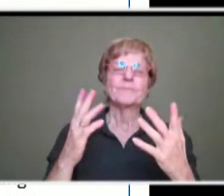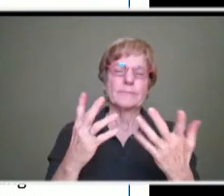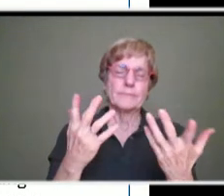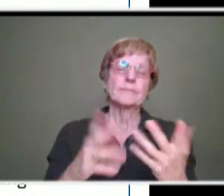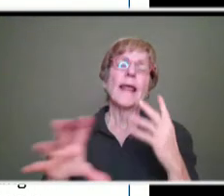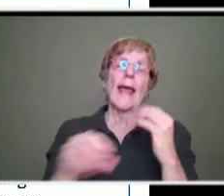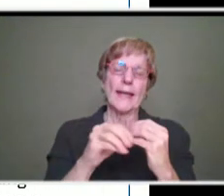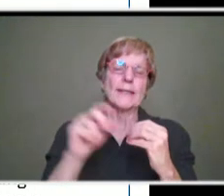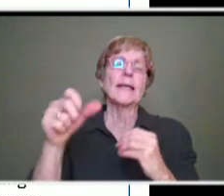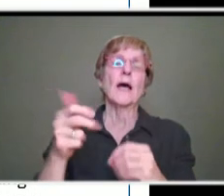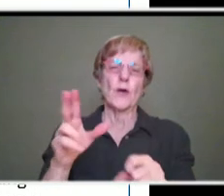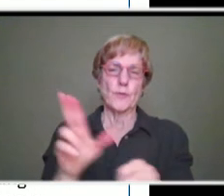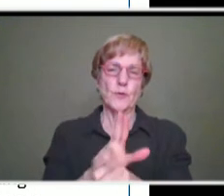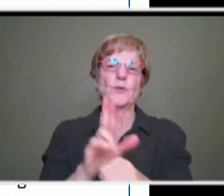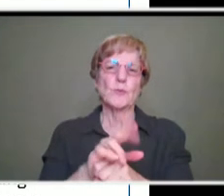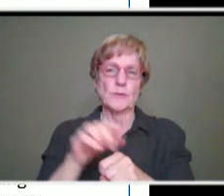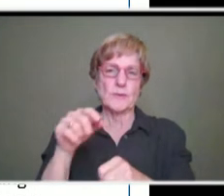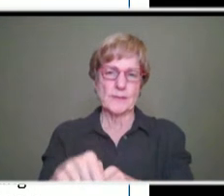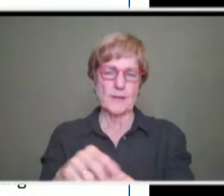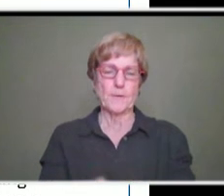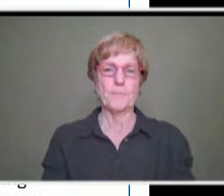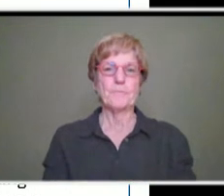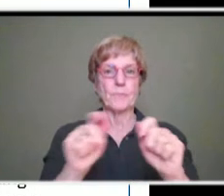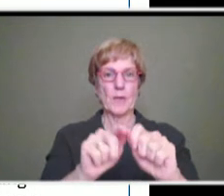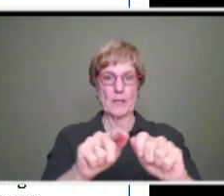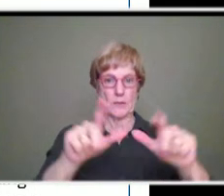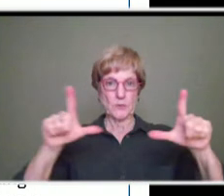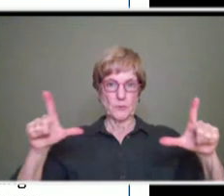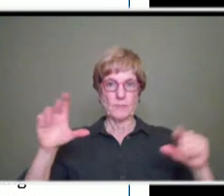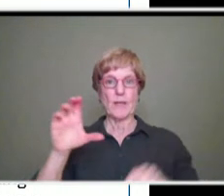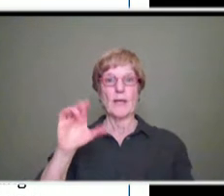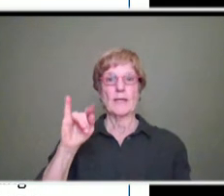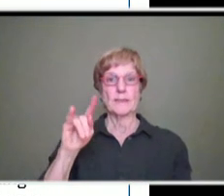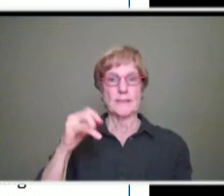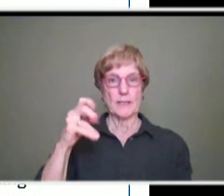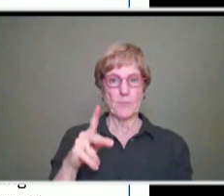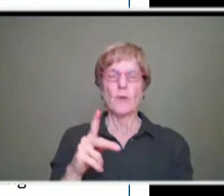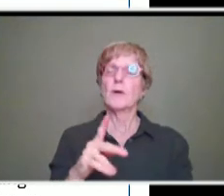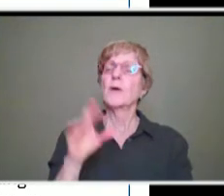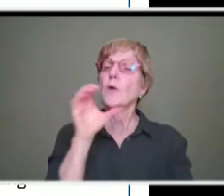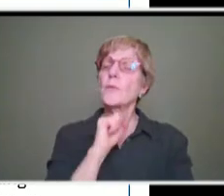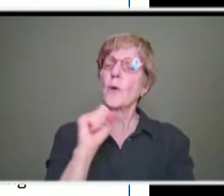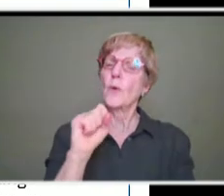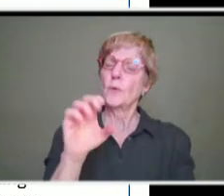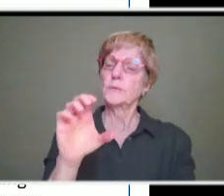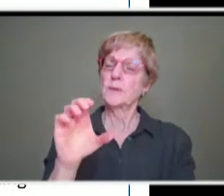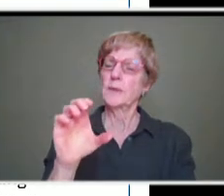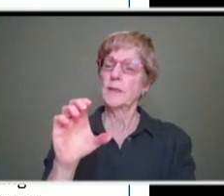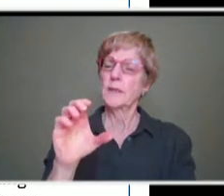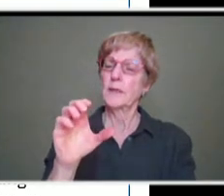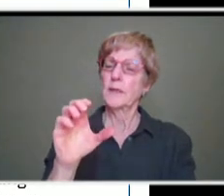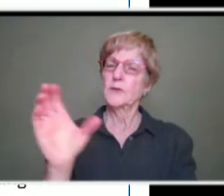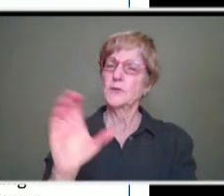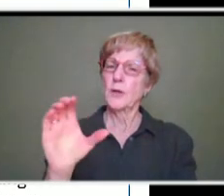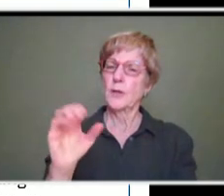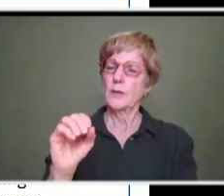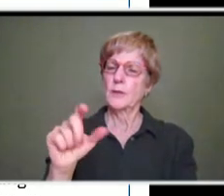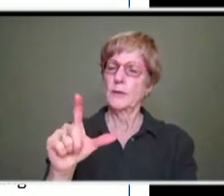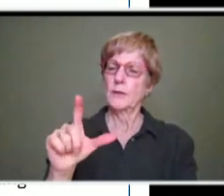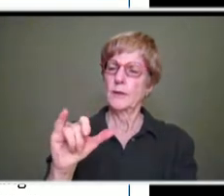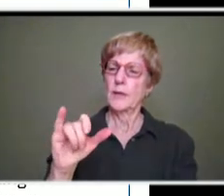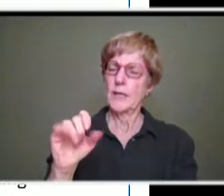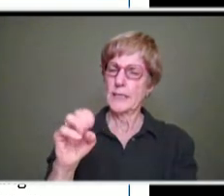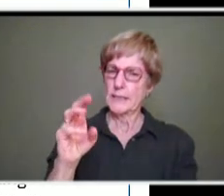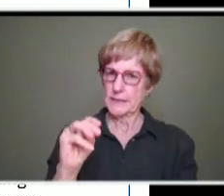site is here City Park which was the old Coliseum Charlotte Coliseum location which is now being developed with